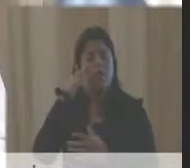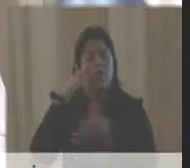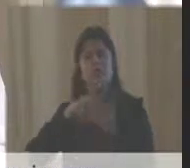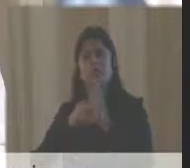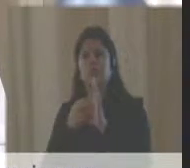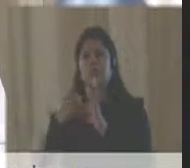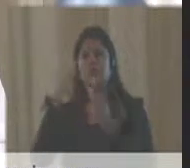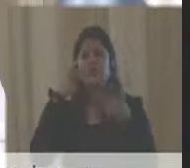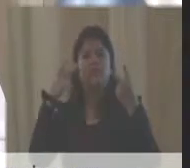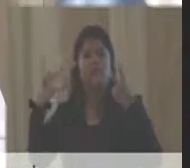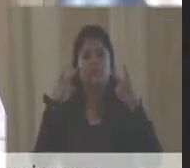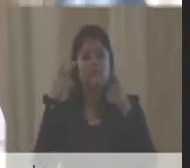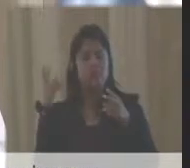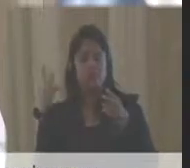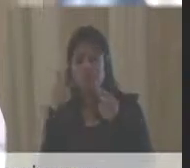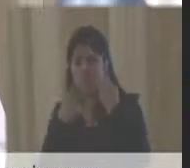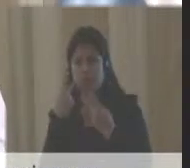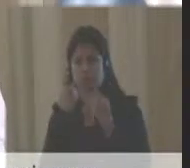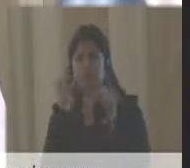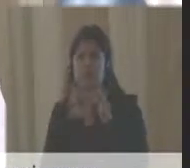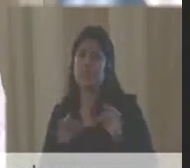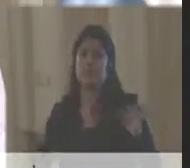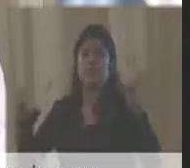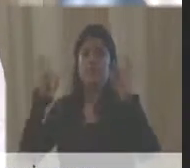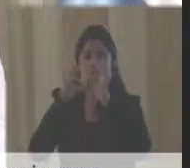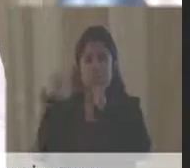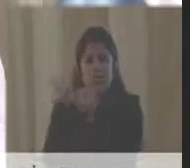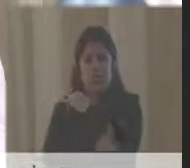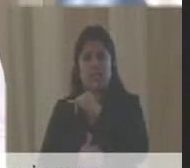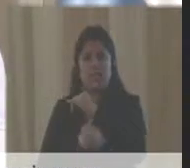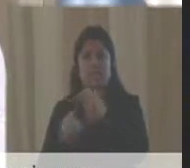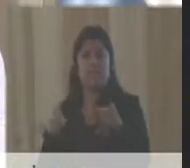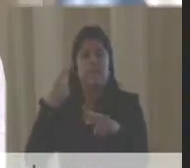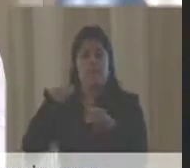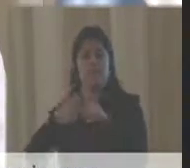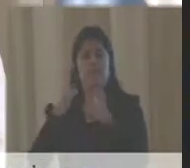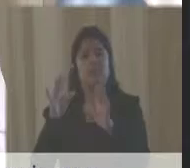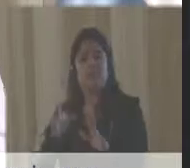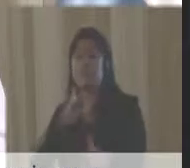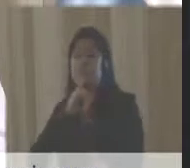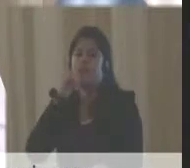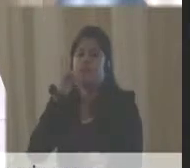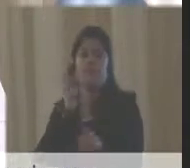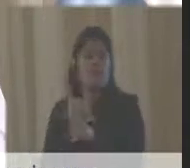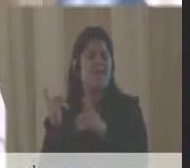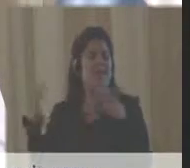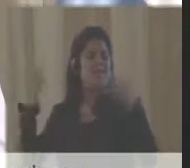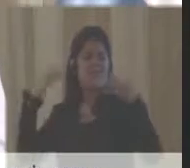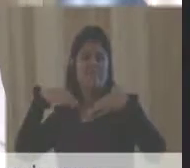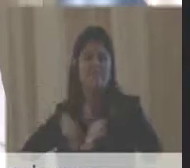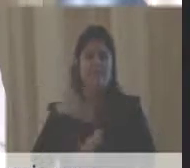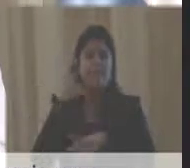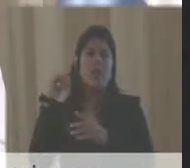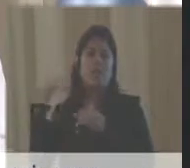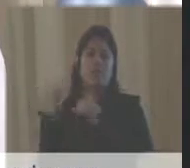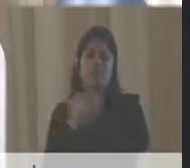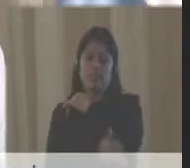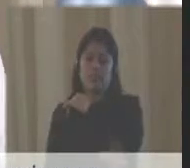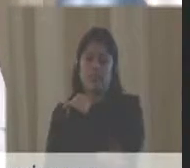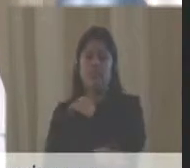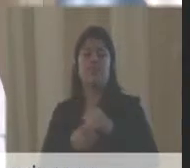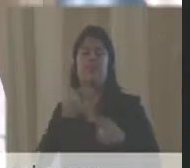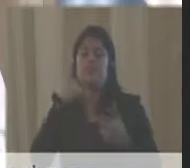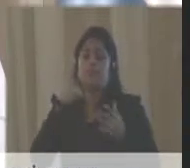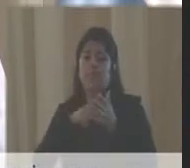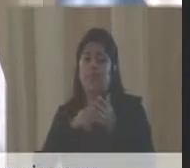tourist center the most important of the city. And that constituted a true disaster for the poor people. They